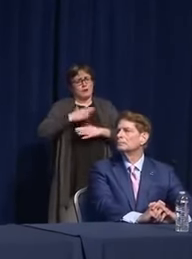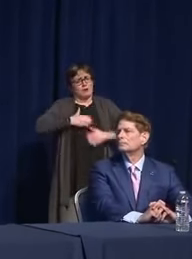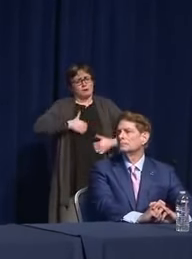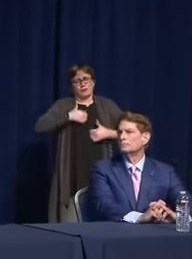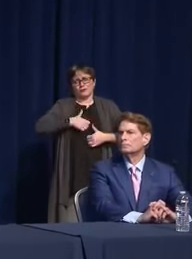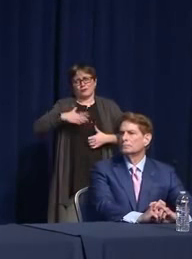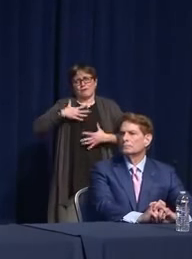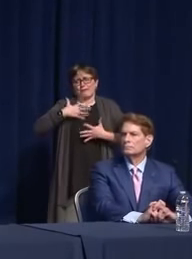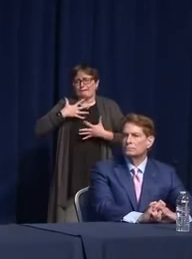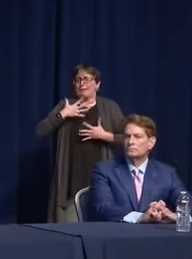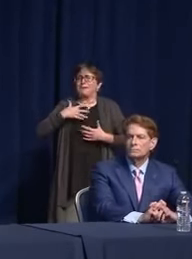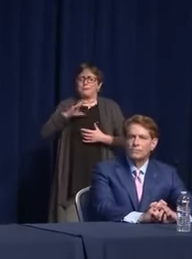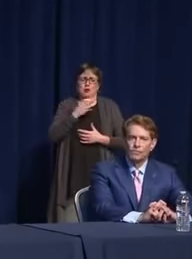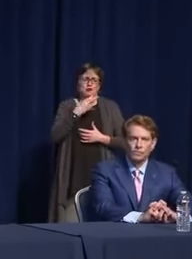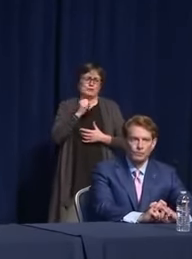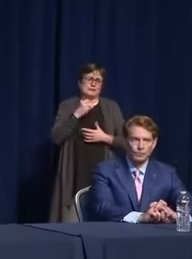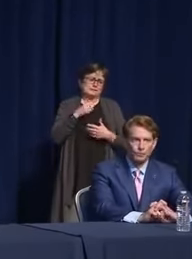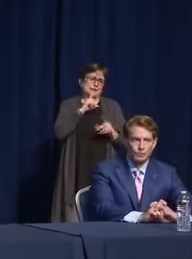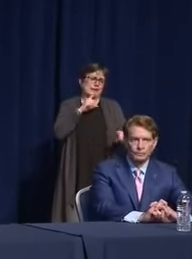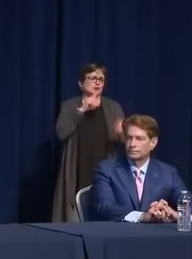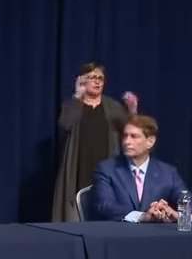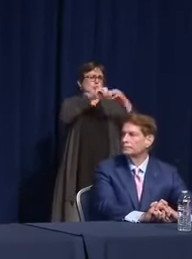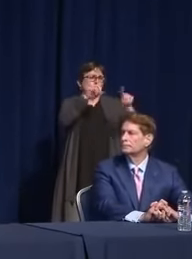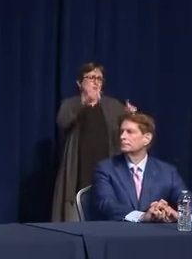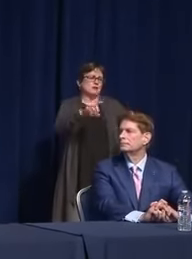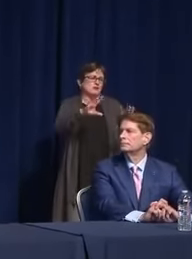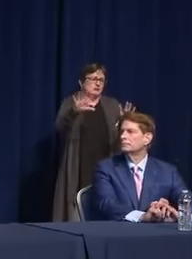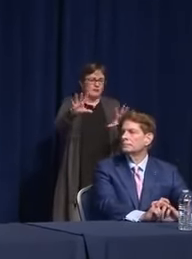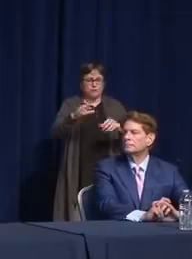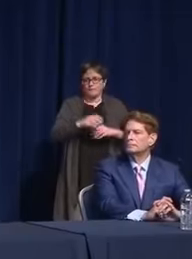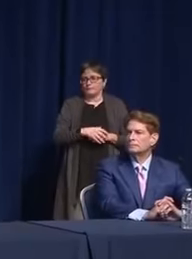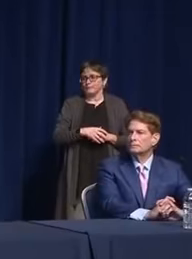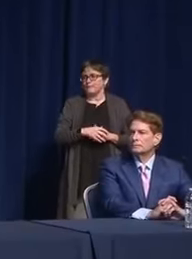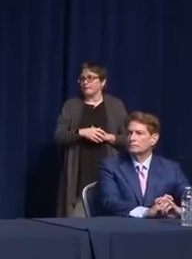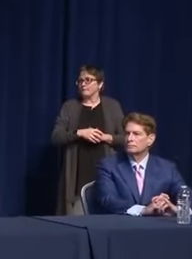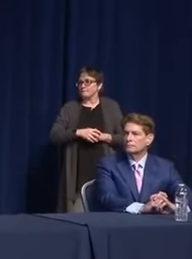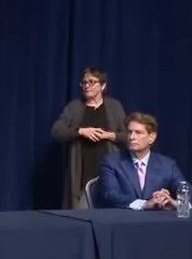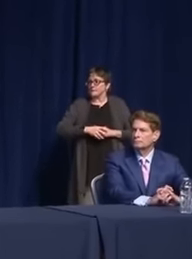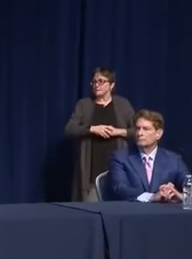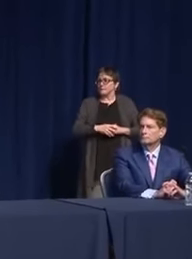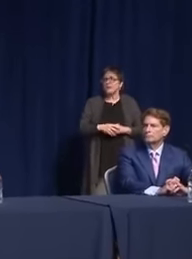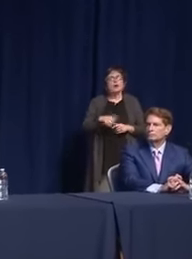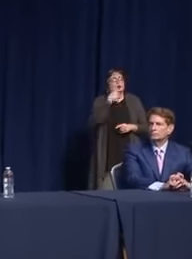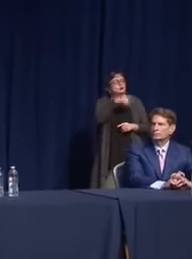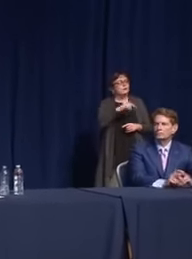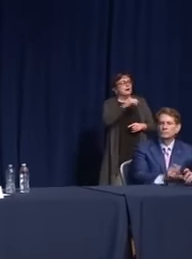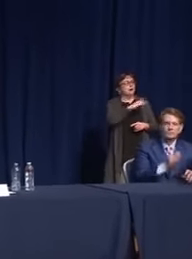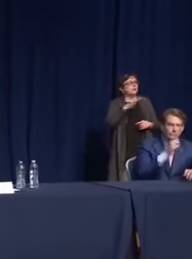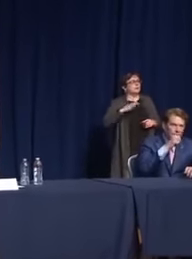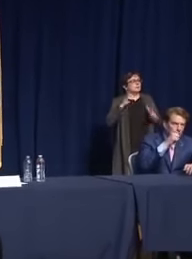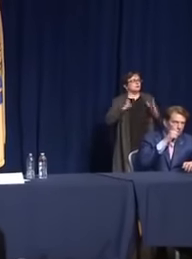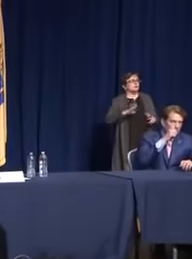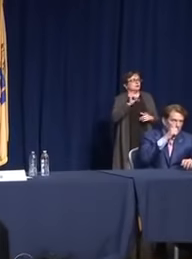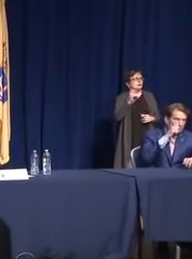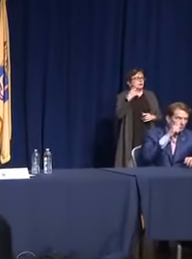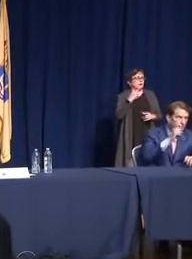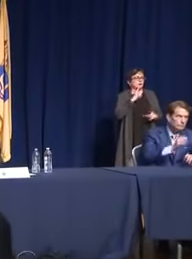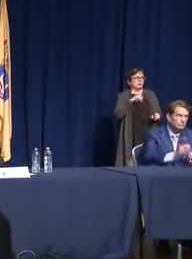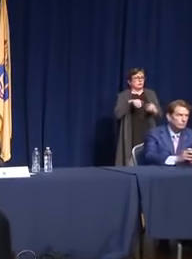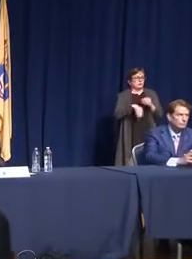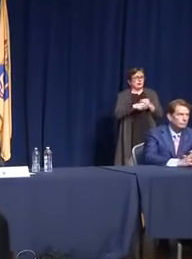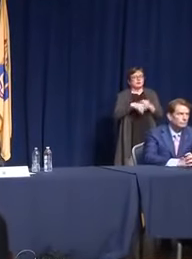fatalities, underlying health questions, any of the other questions John raised? As we've reported, we have a total of